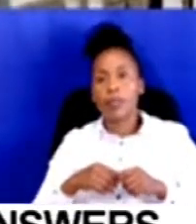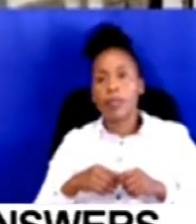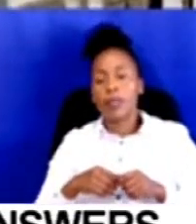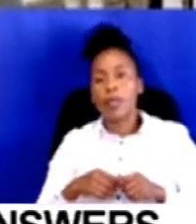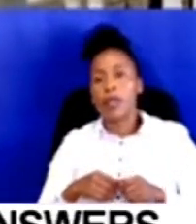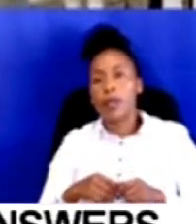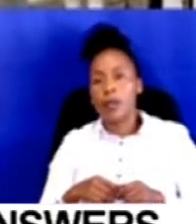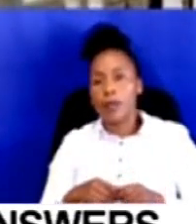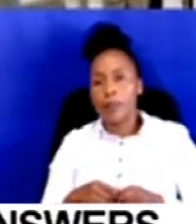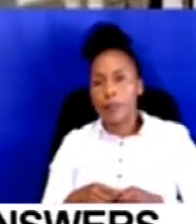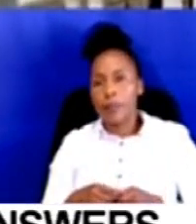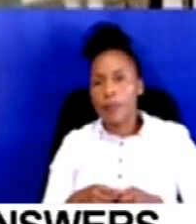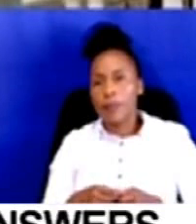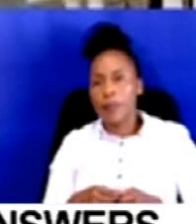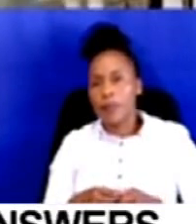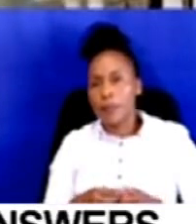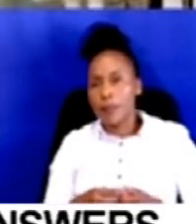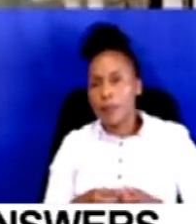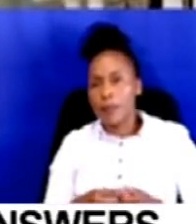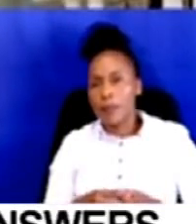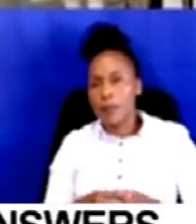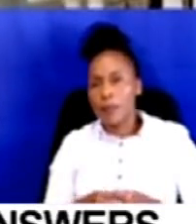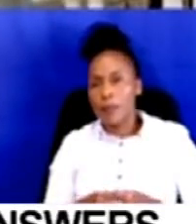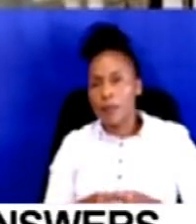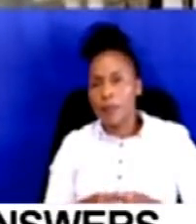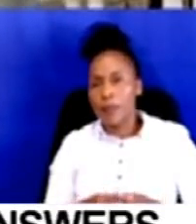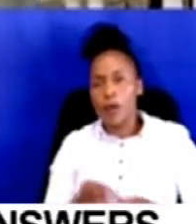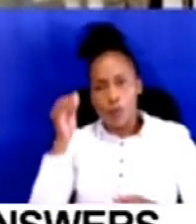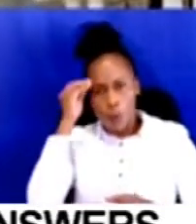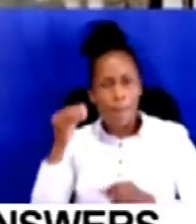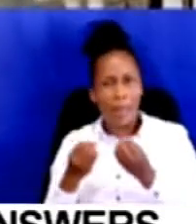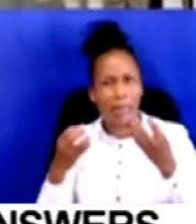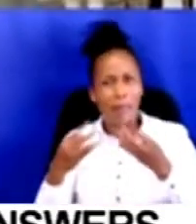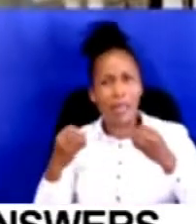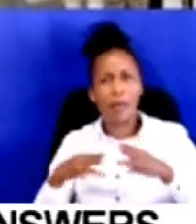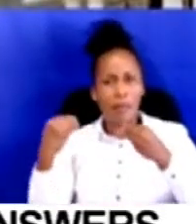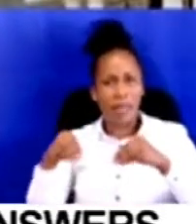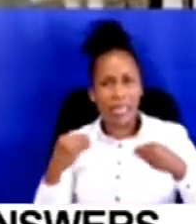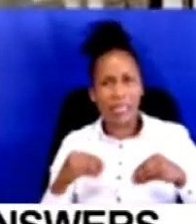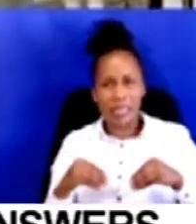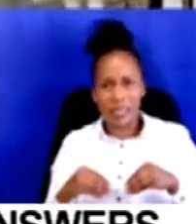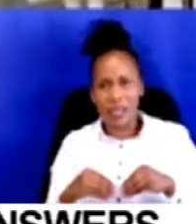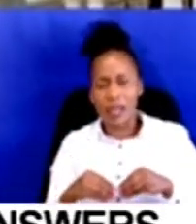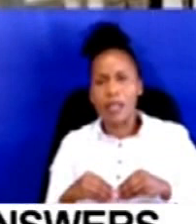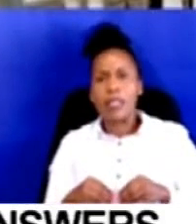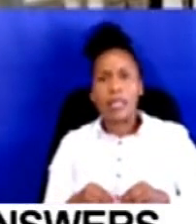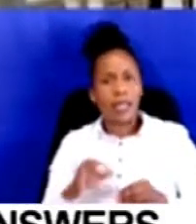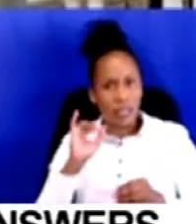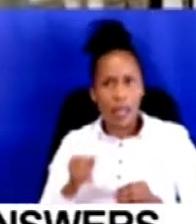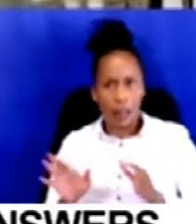you. If you were to visit Durban, you would know that there are many, many, many businesses, especially in the Springfield Industrial Park, that are still not